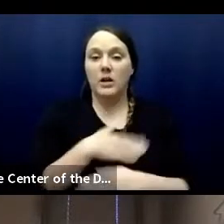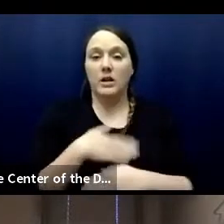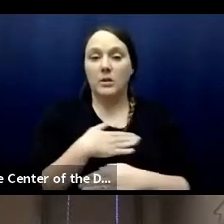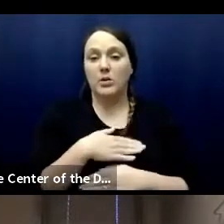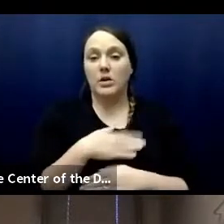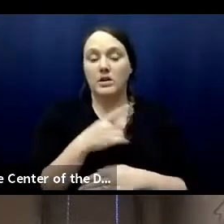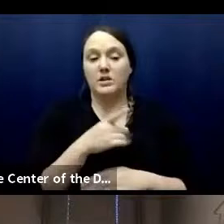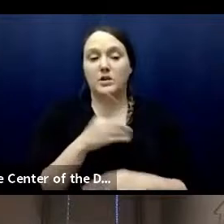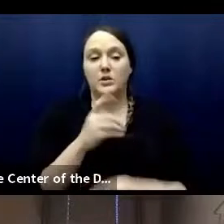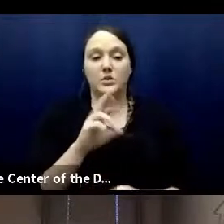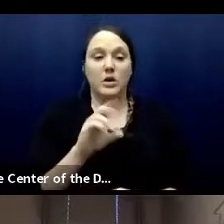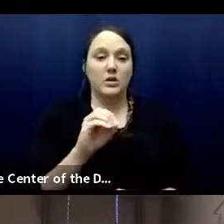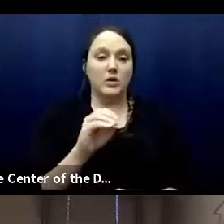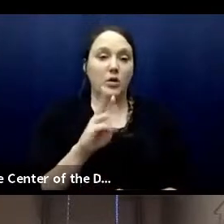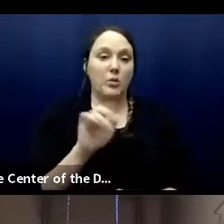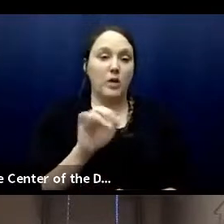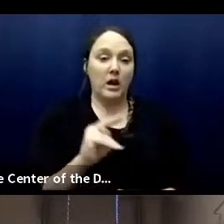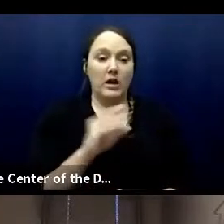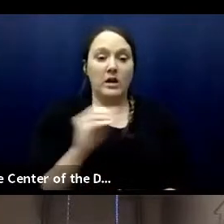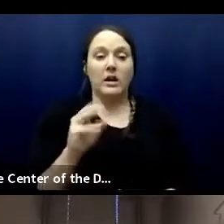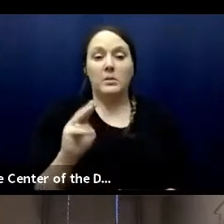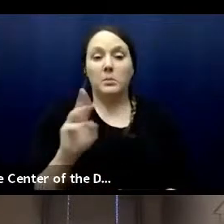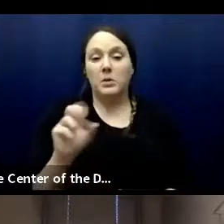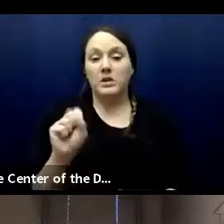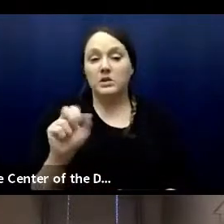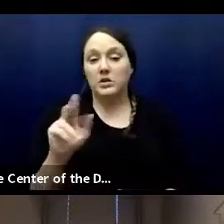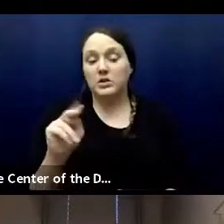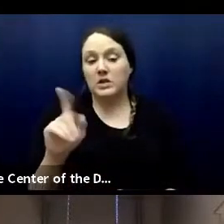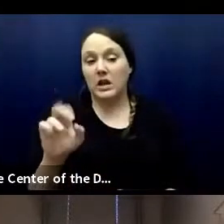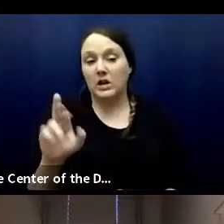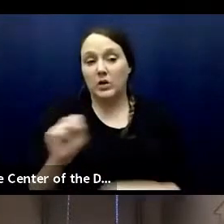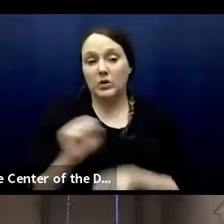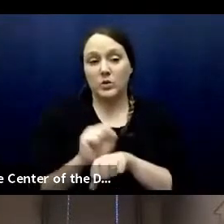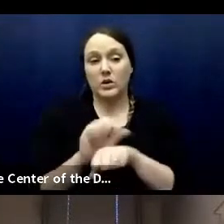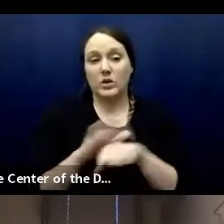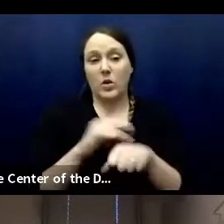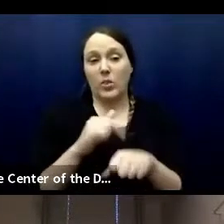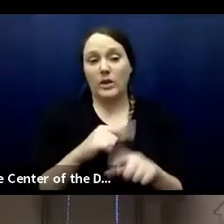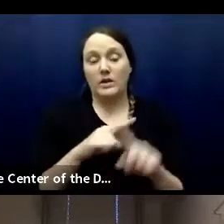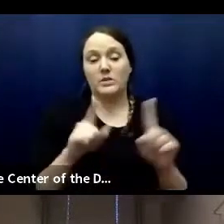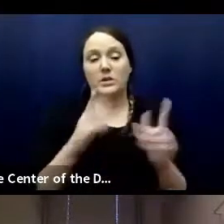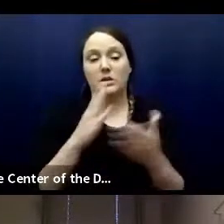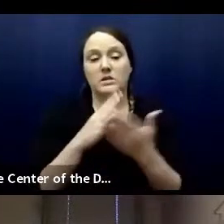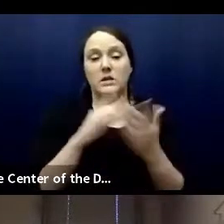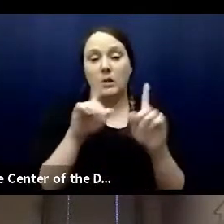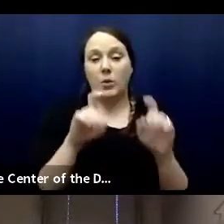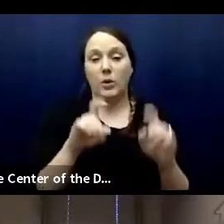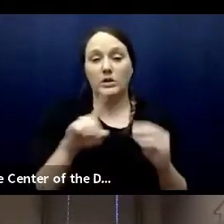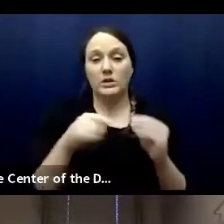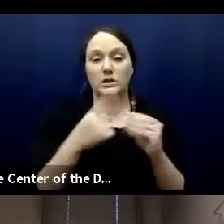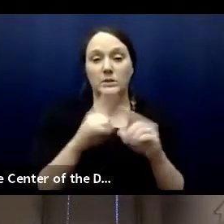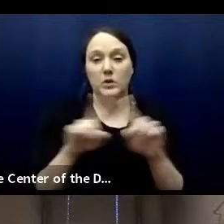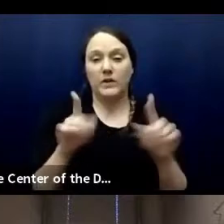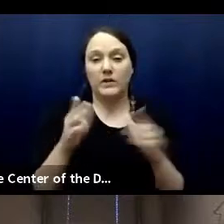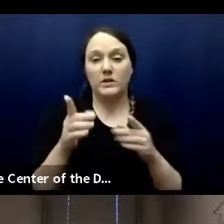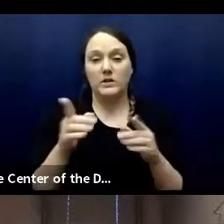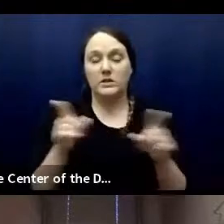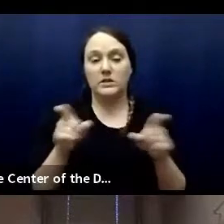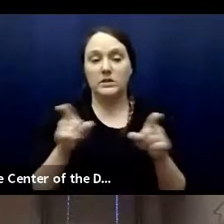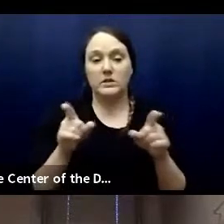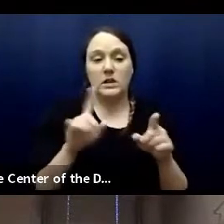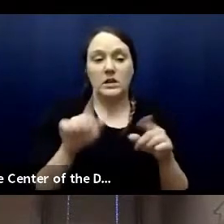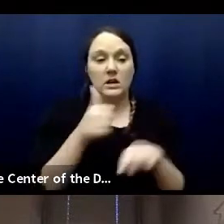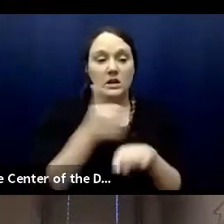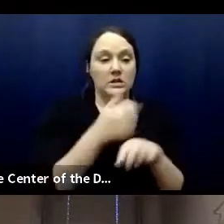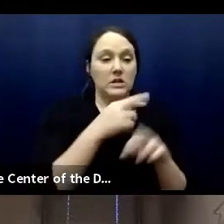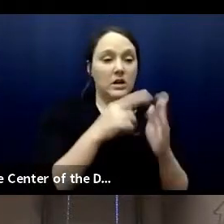you, Dr. O'Brien, and you, Mr. Sanders, on working on this, but I have some questions about some differences between the set of